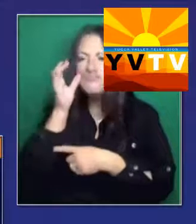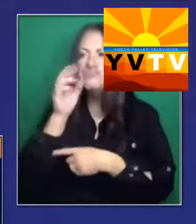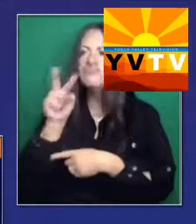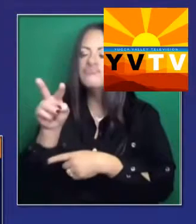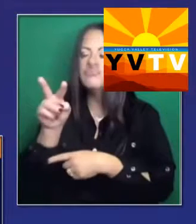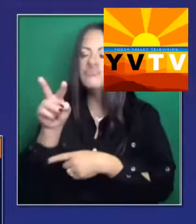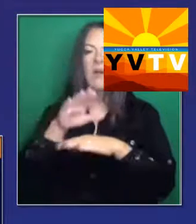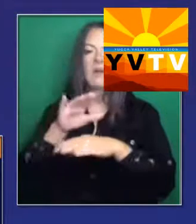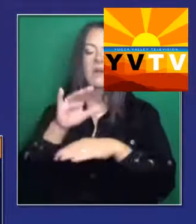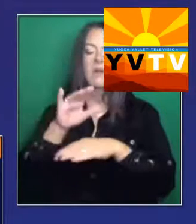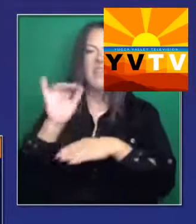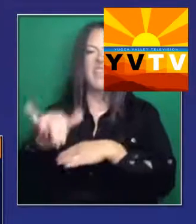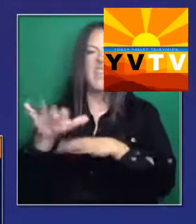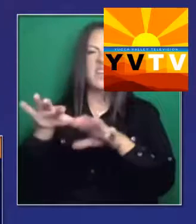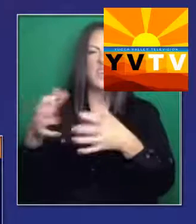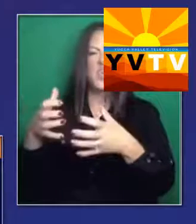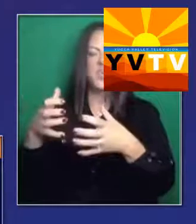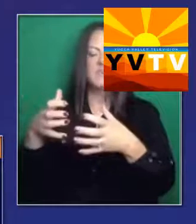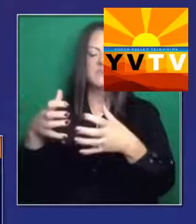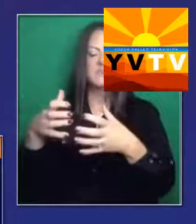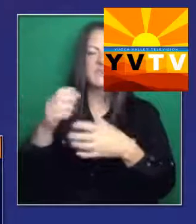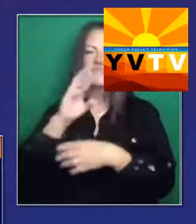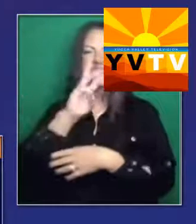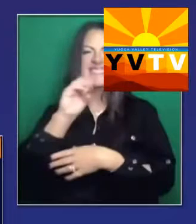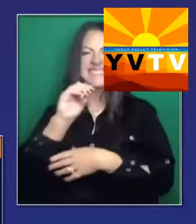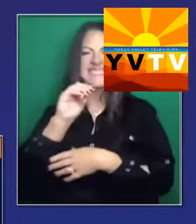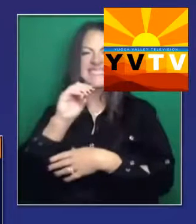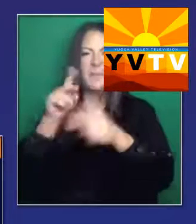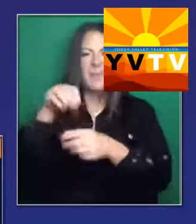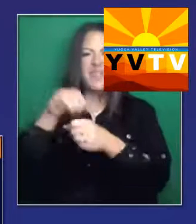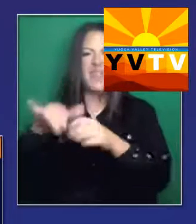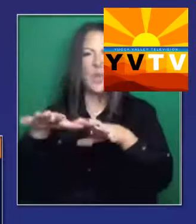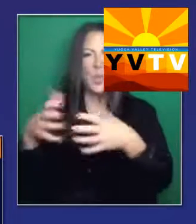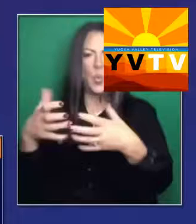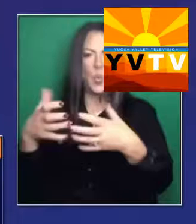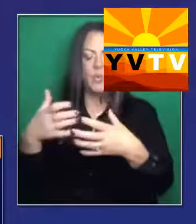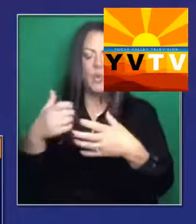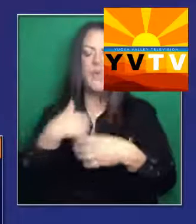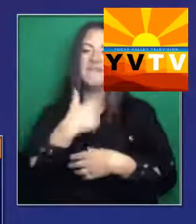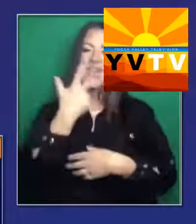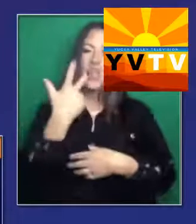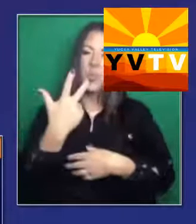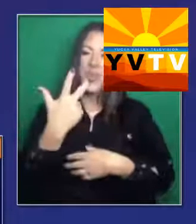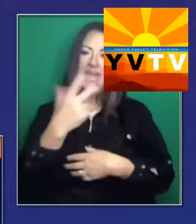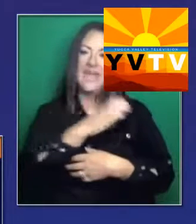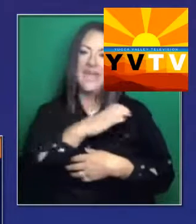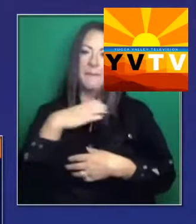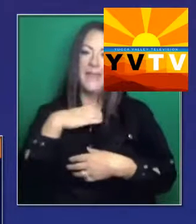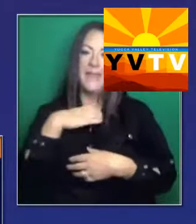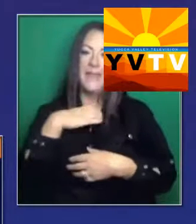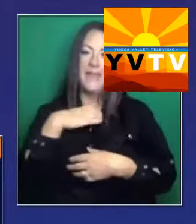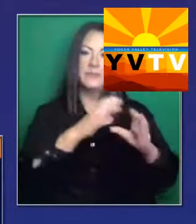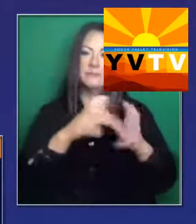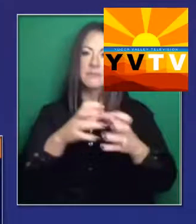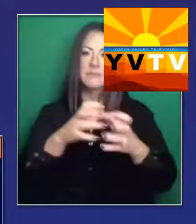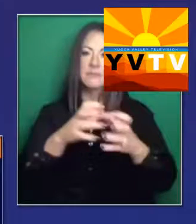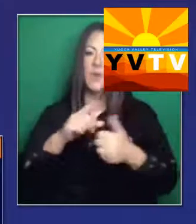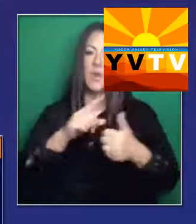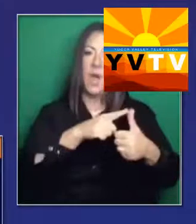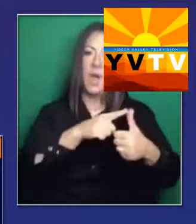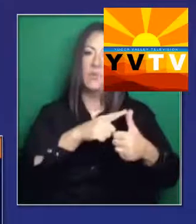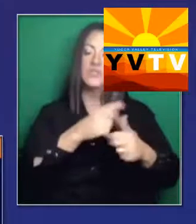you, 60 people. We put 3 committees together. We have a safety committee that we put together